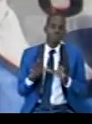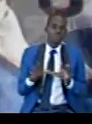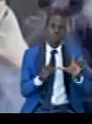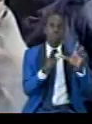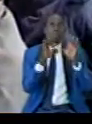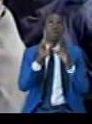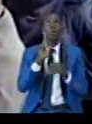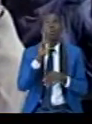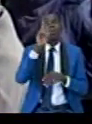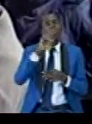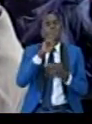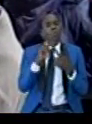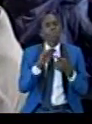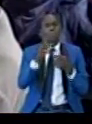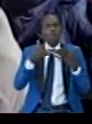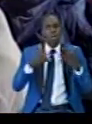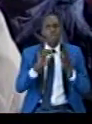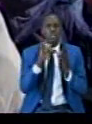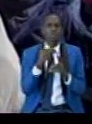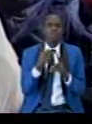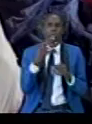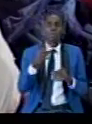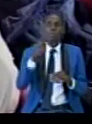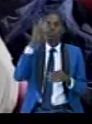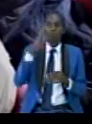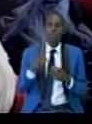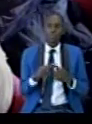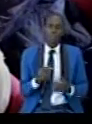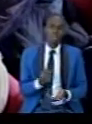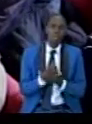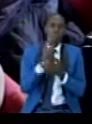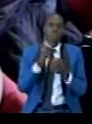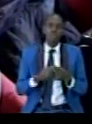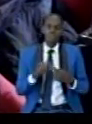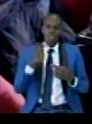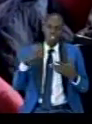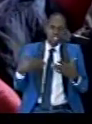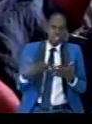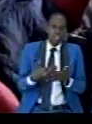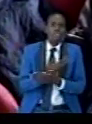Lord to renew that eagle and to refresh that eagle,